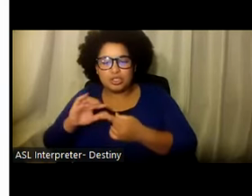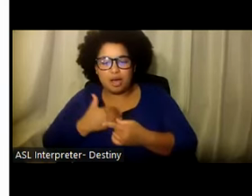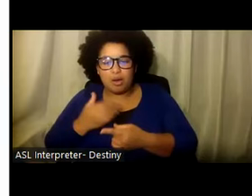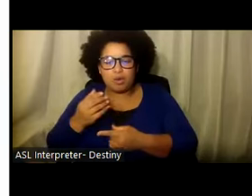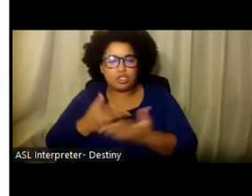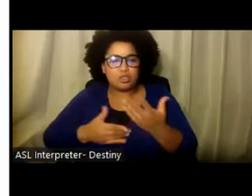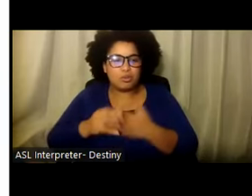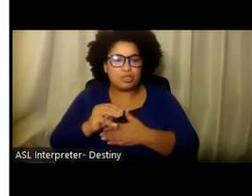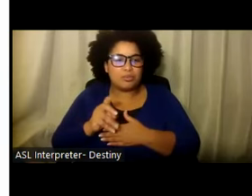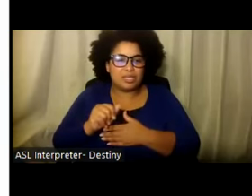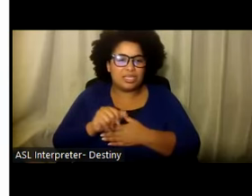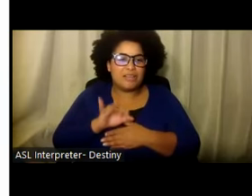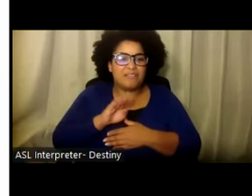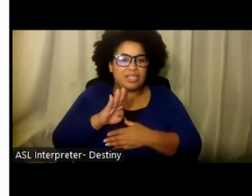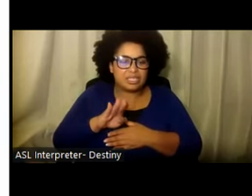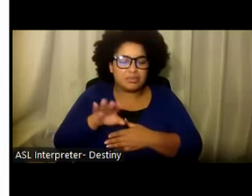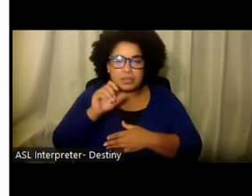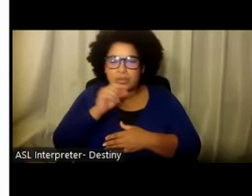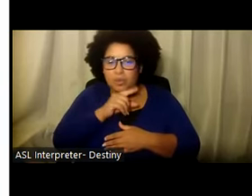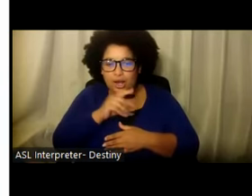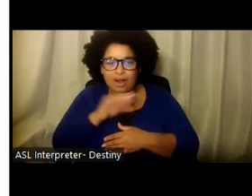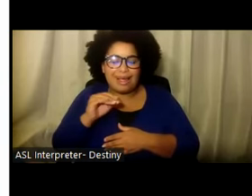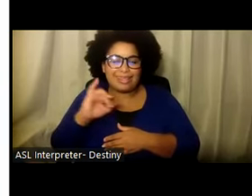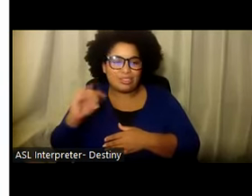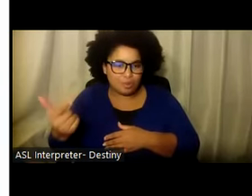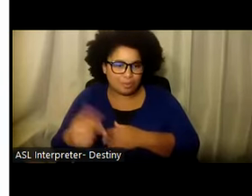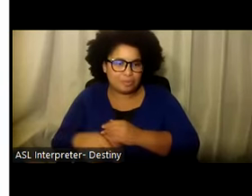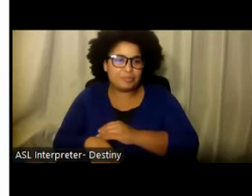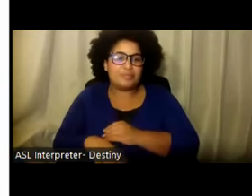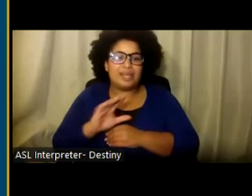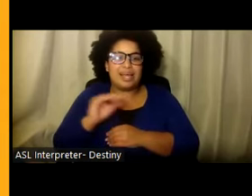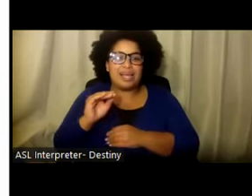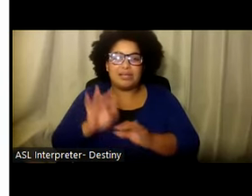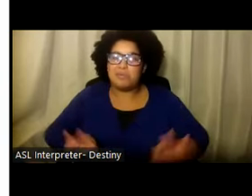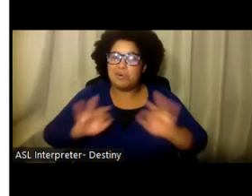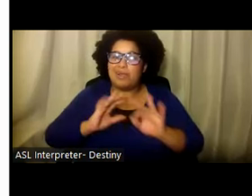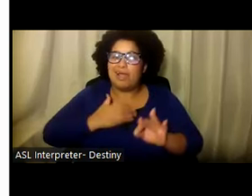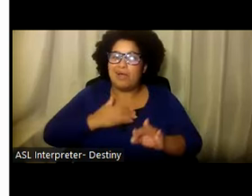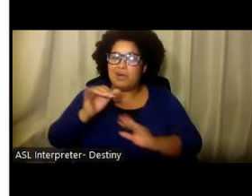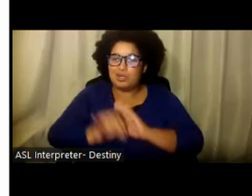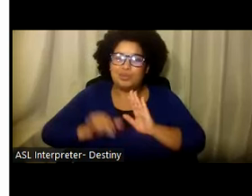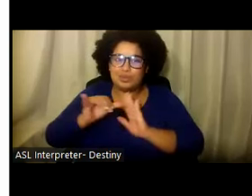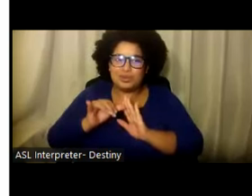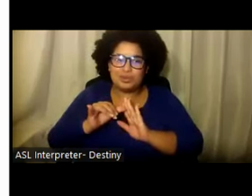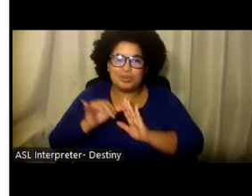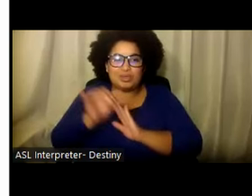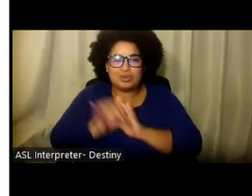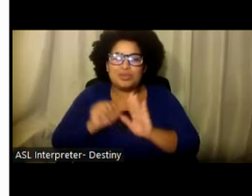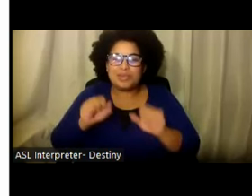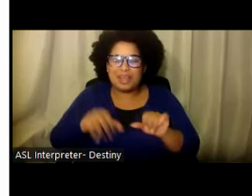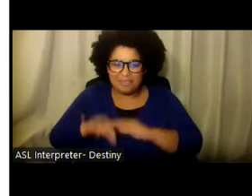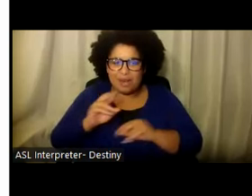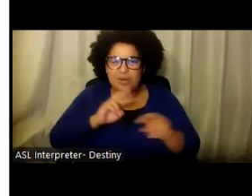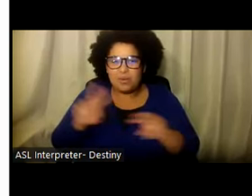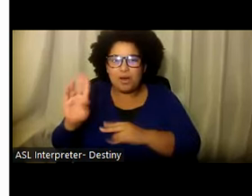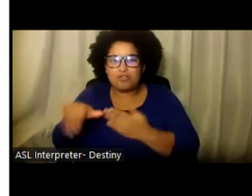including Facebook, Twitter, Instagram, and most importantly, our YouTube channel. And this is where you can find and watch